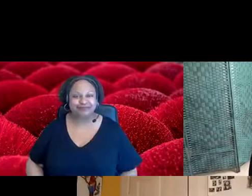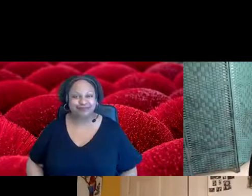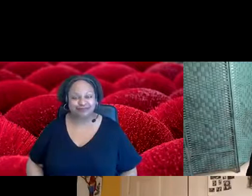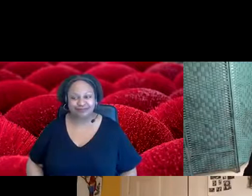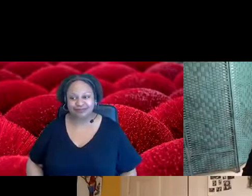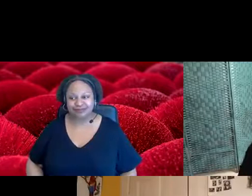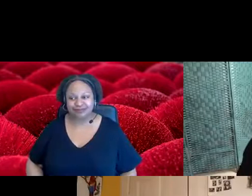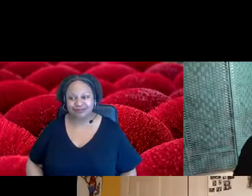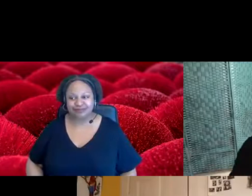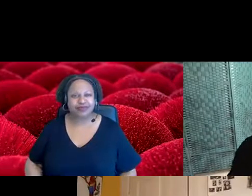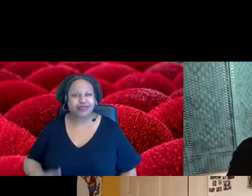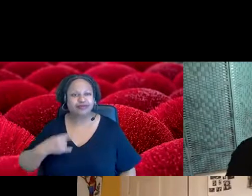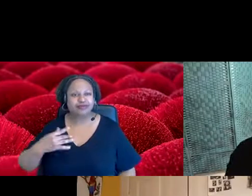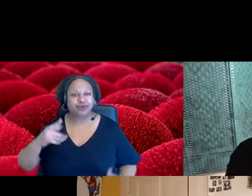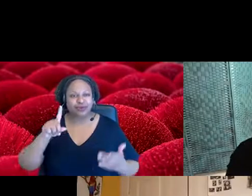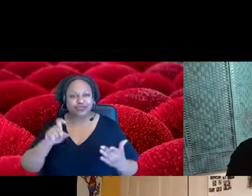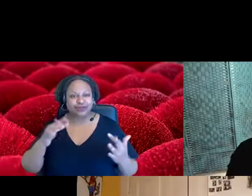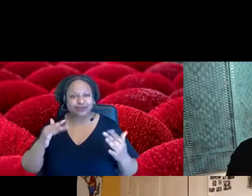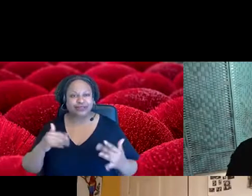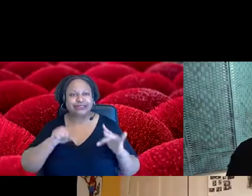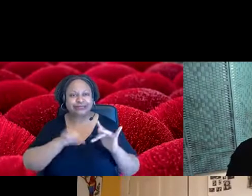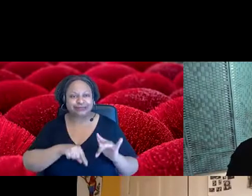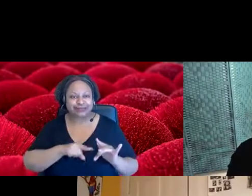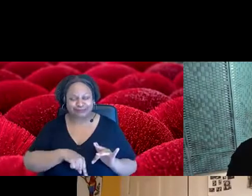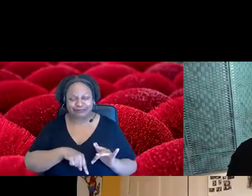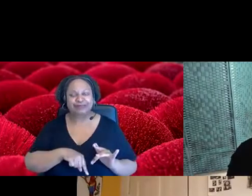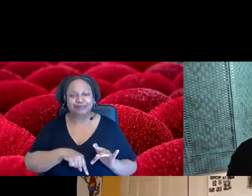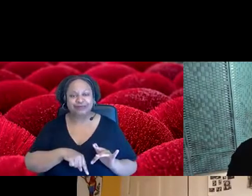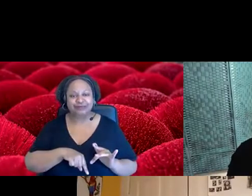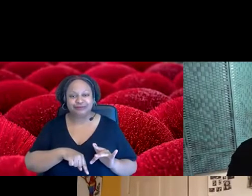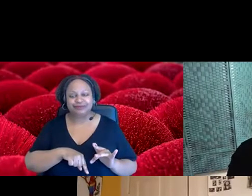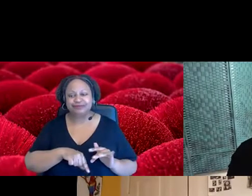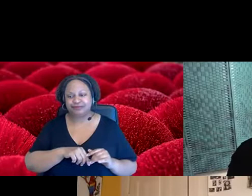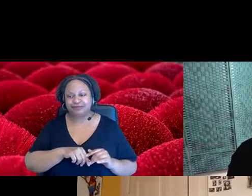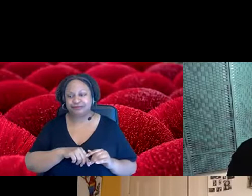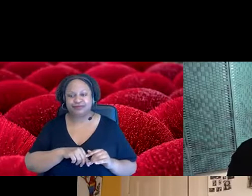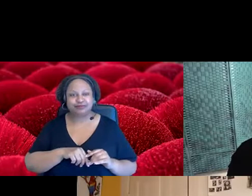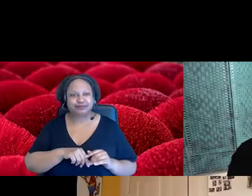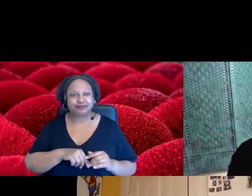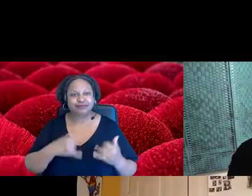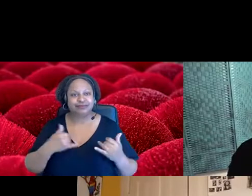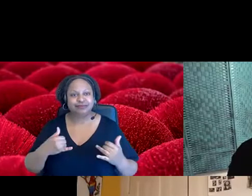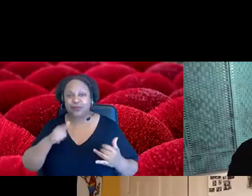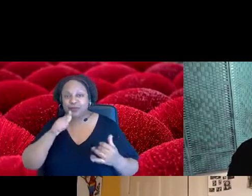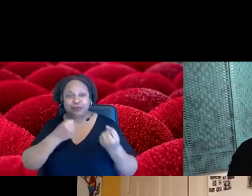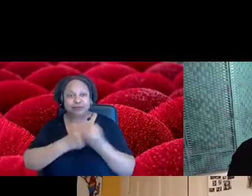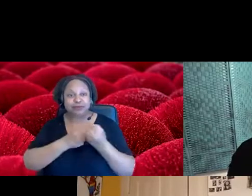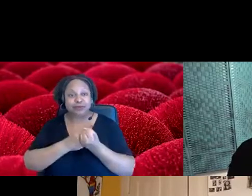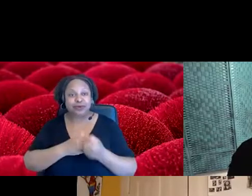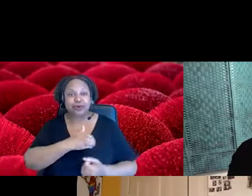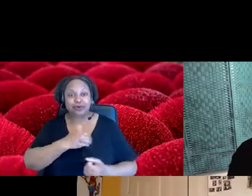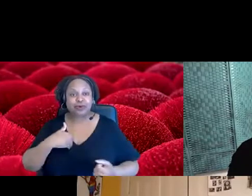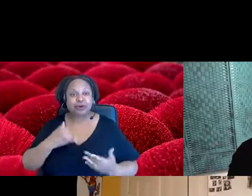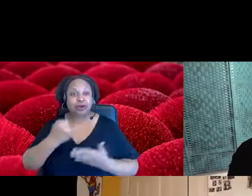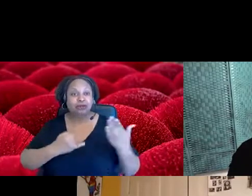I'm going to skip a few questions here because I want to get to, since this is sponsored by the Toronto Arts Council and it's